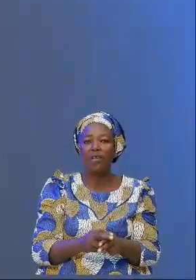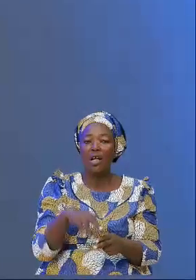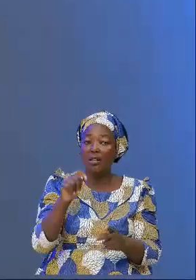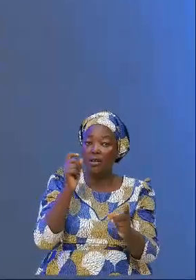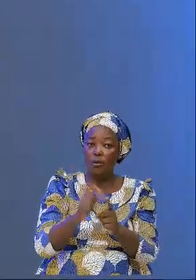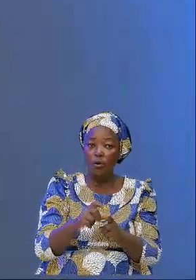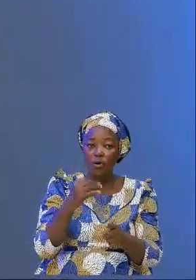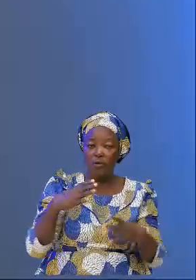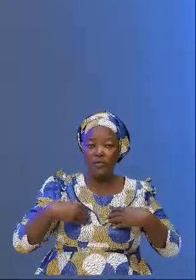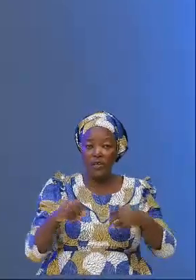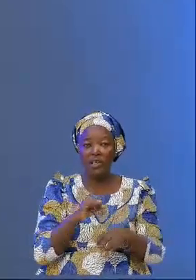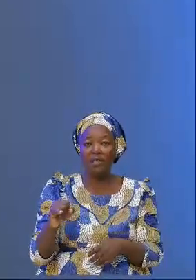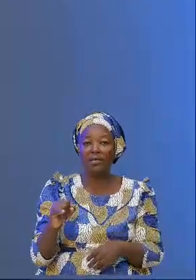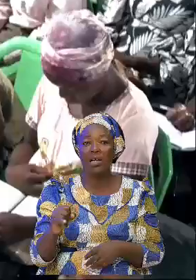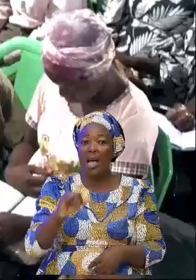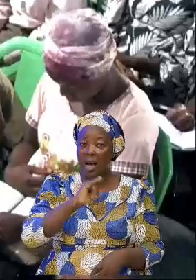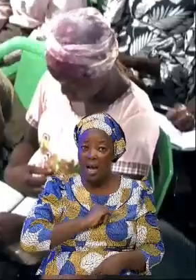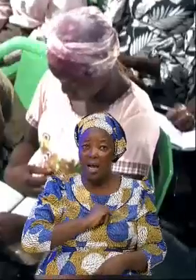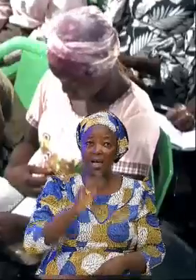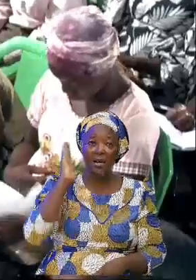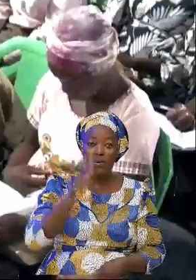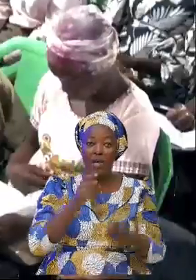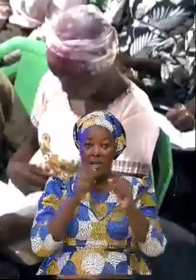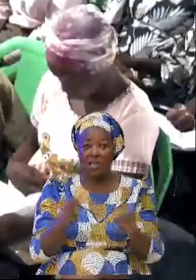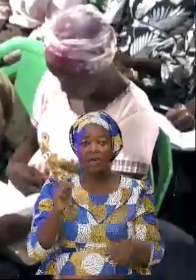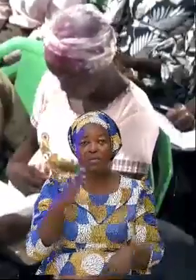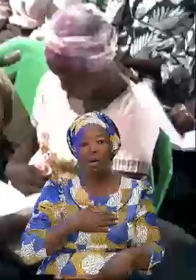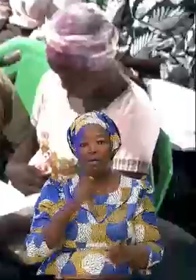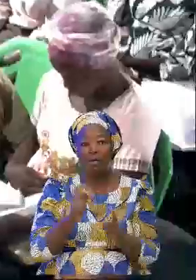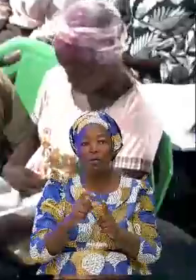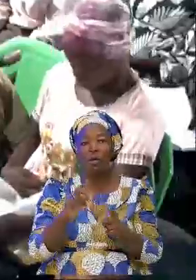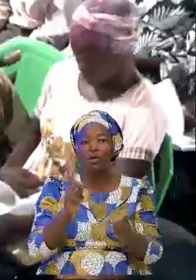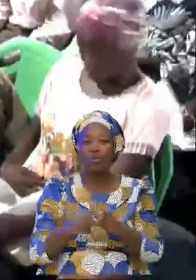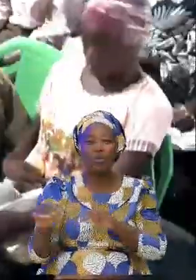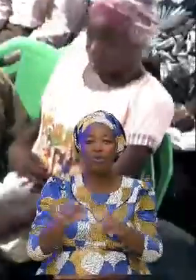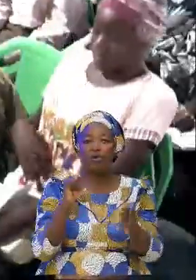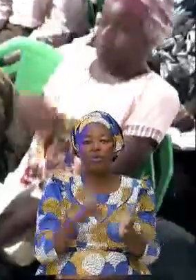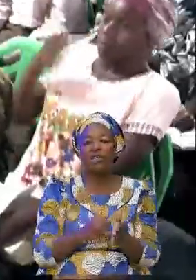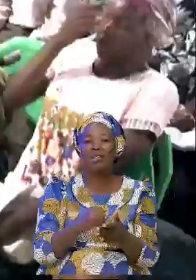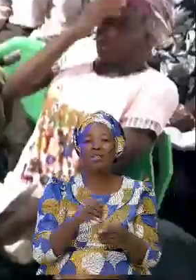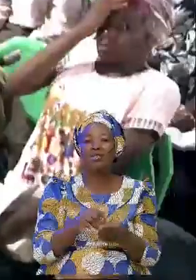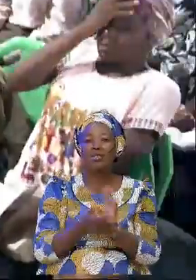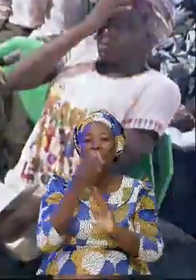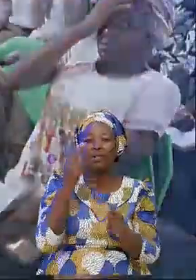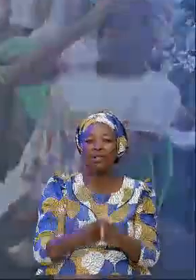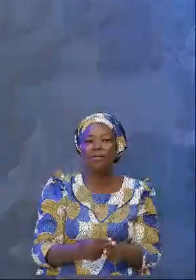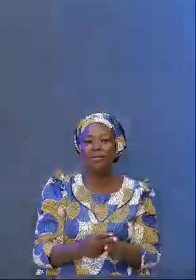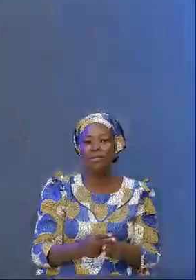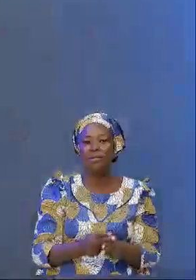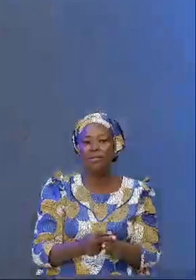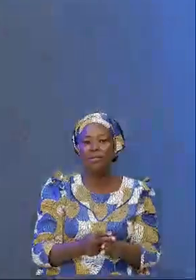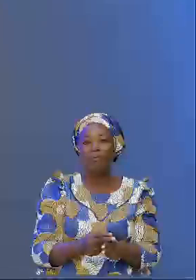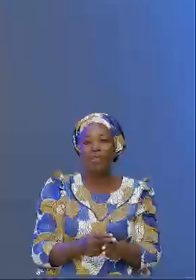my word to perform it. The word of healing, I will hasten